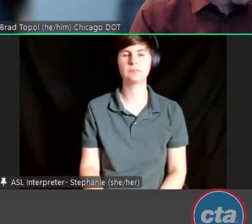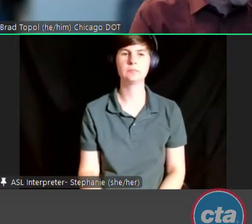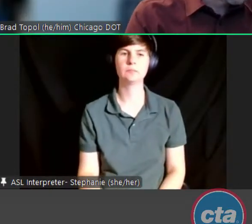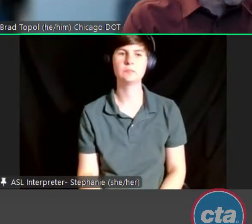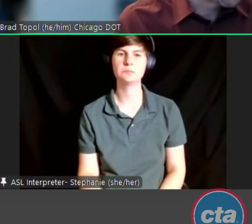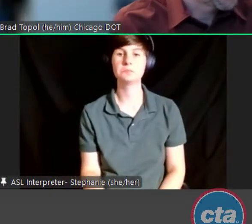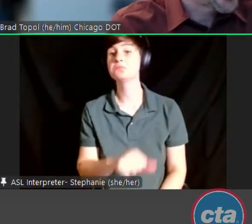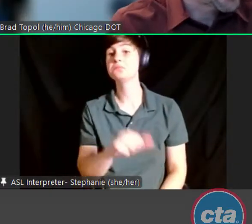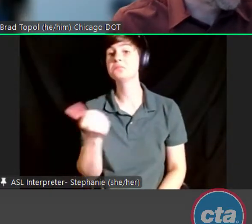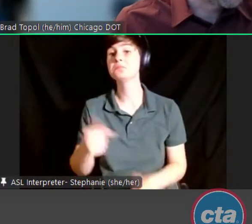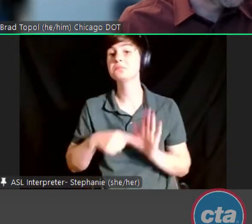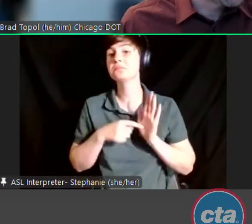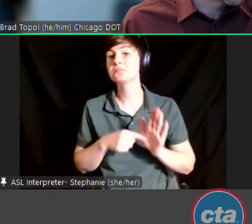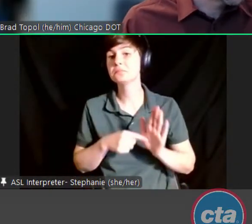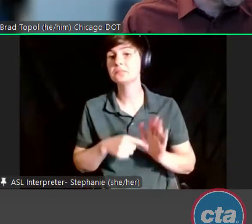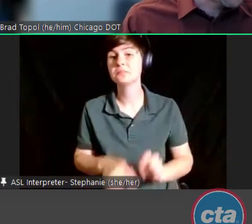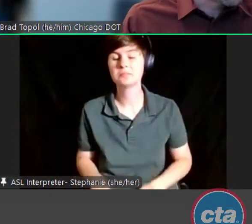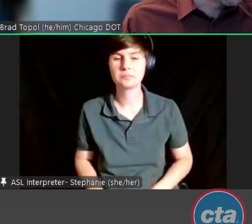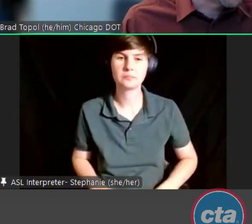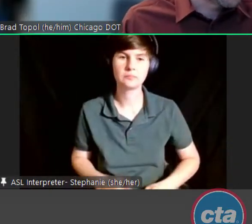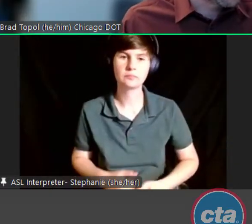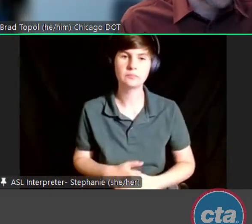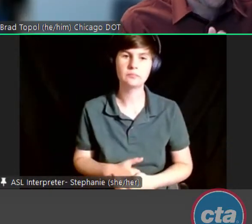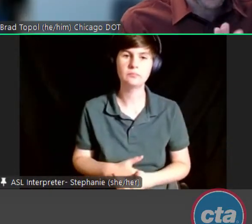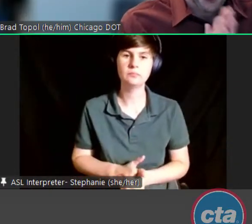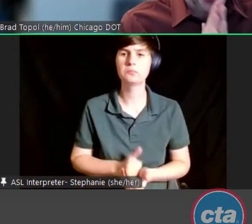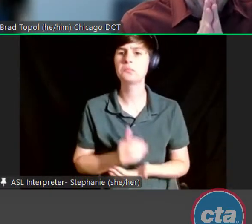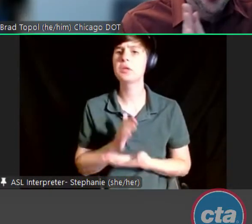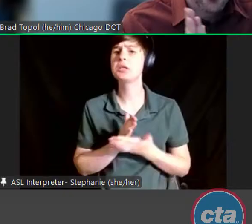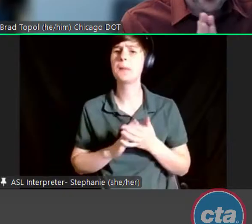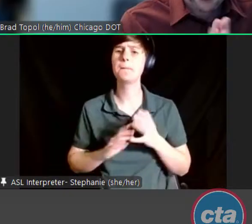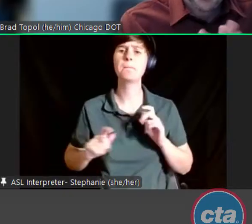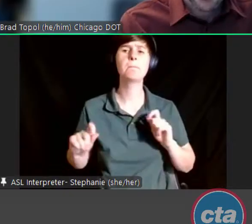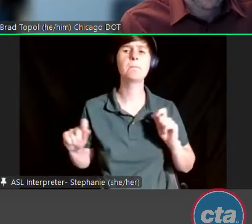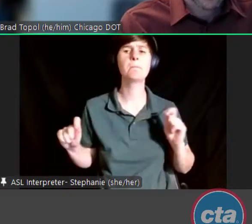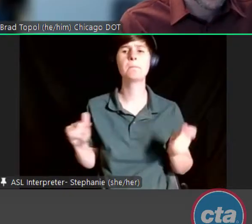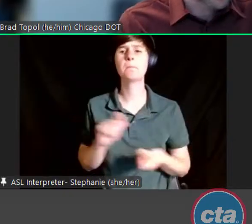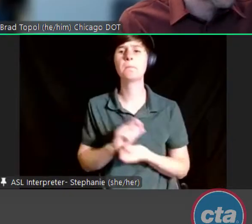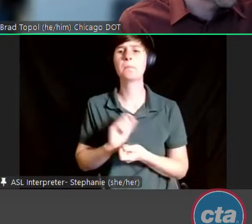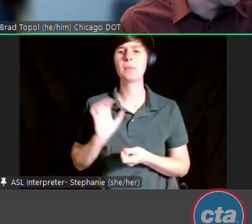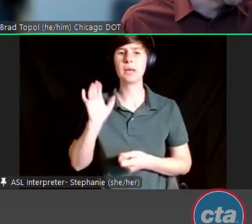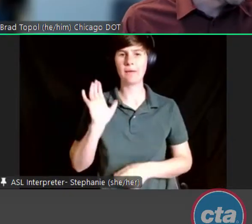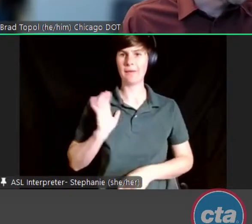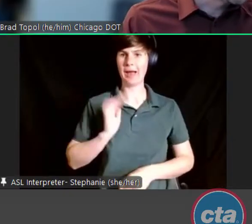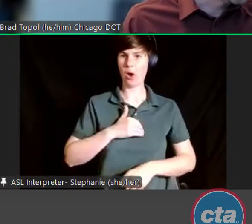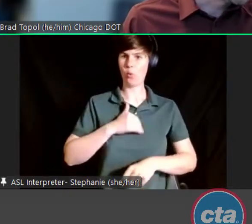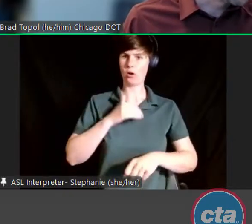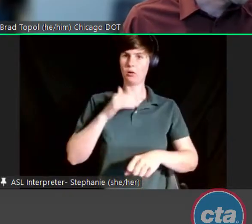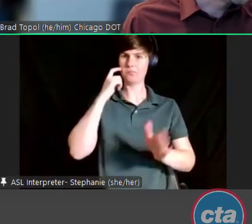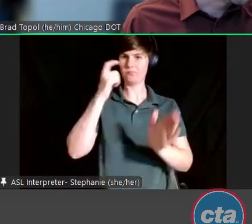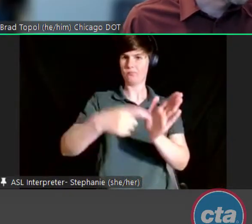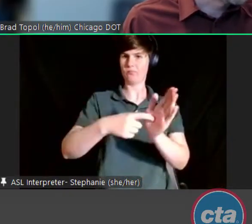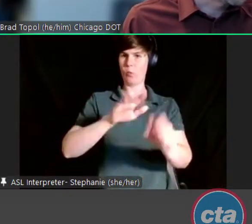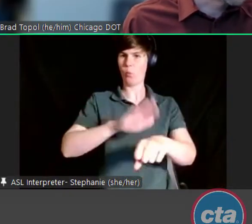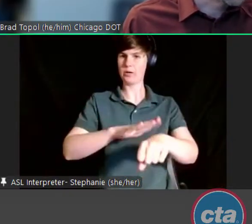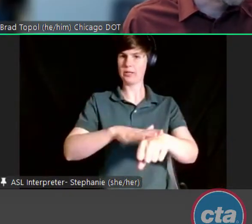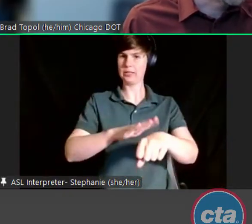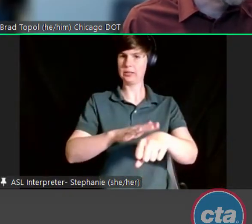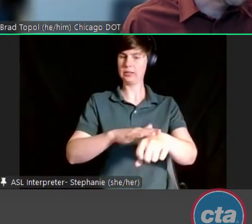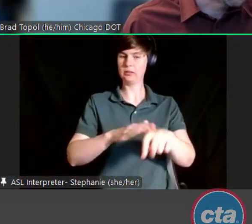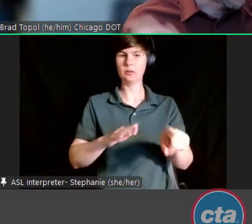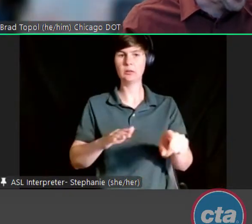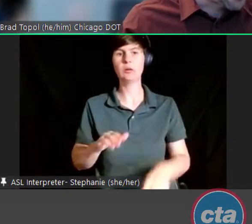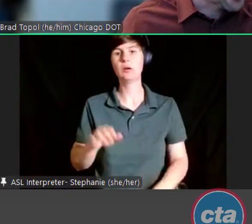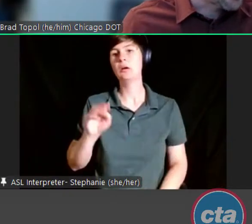We have another slide here that's showing kind of some of the evolution of some of our detectable warnings at bus stops. We have an example here from